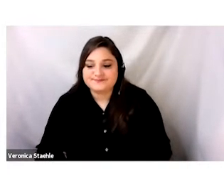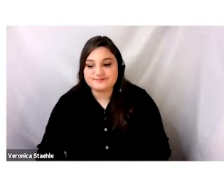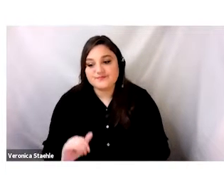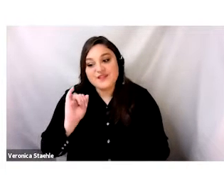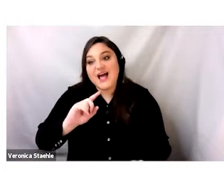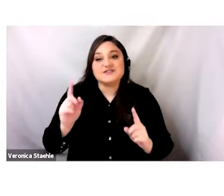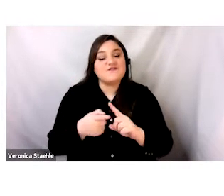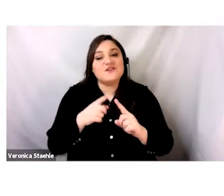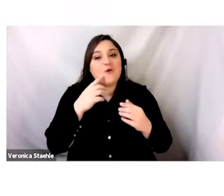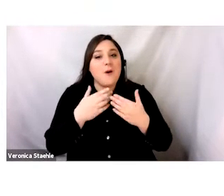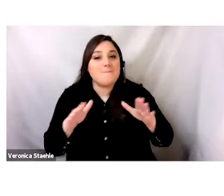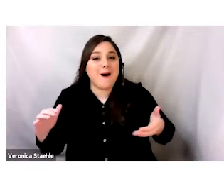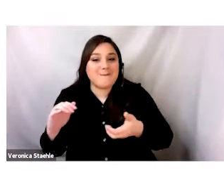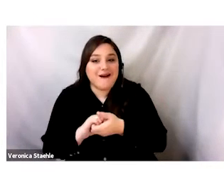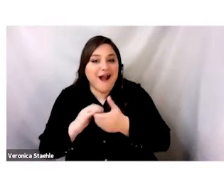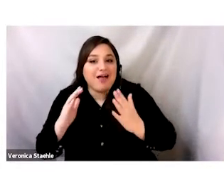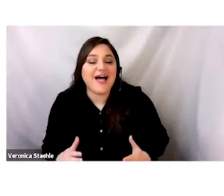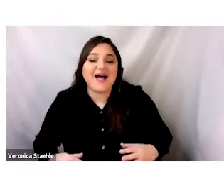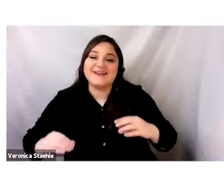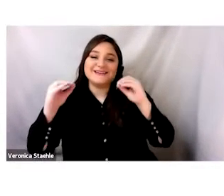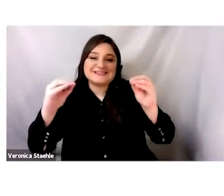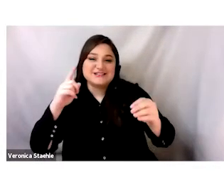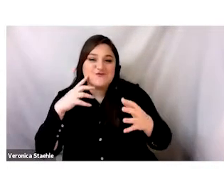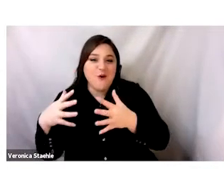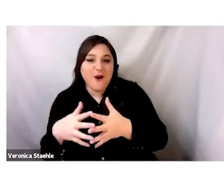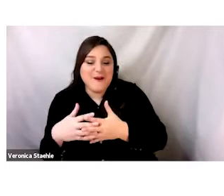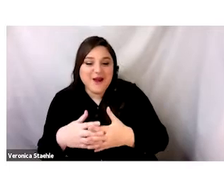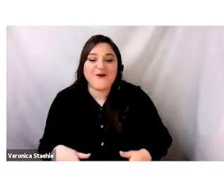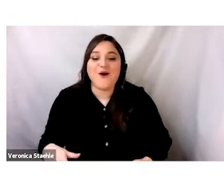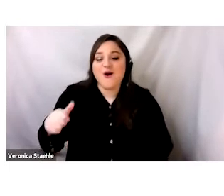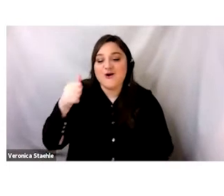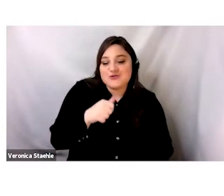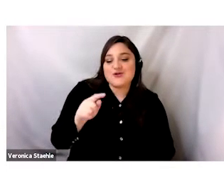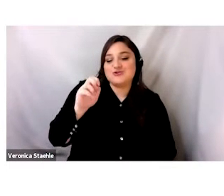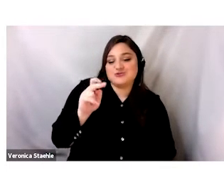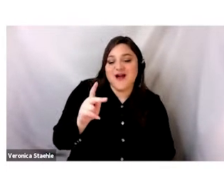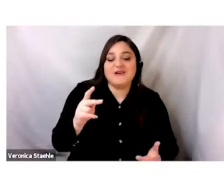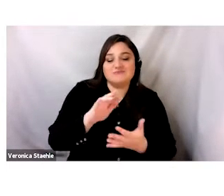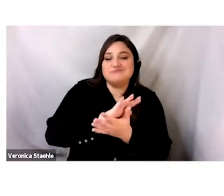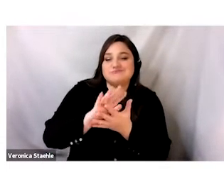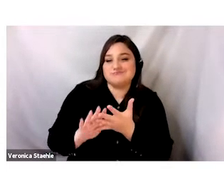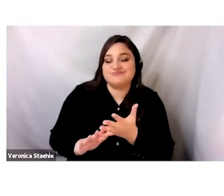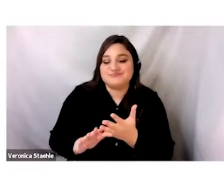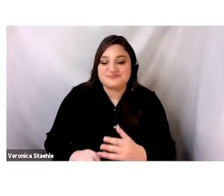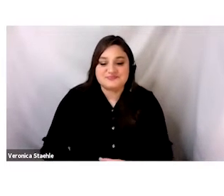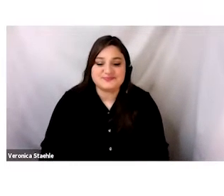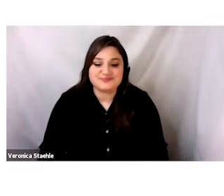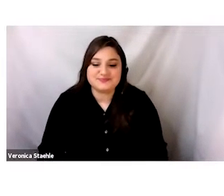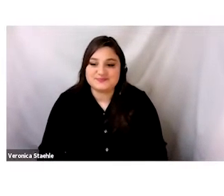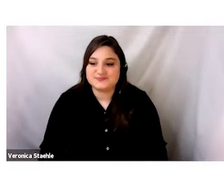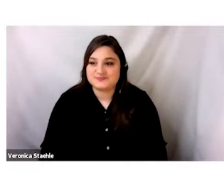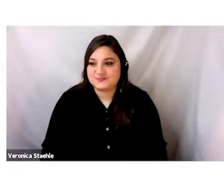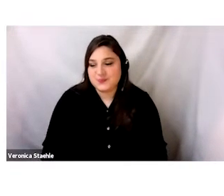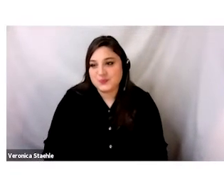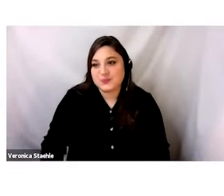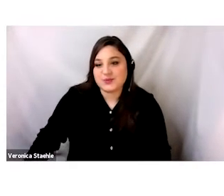for America, Girl Trek, et cetera. And so this, how do I put this? The